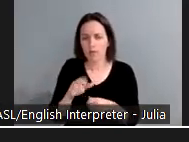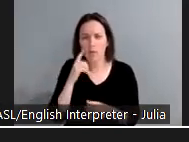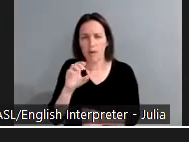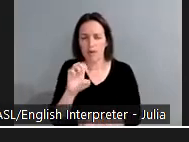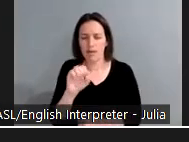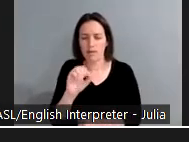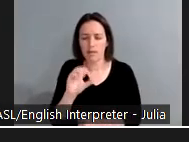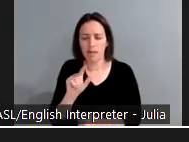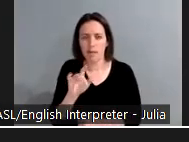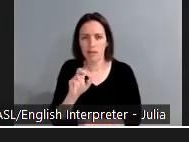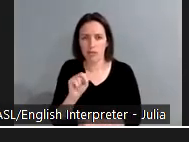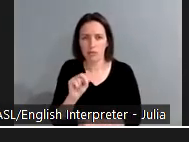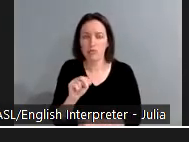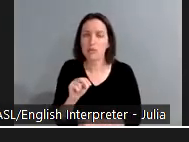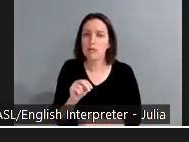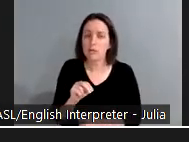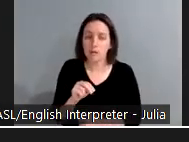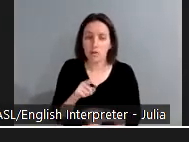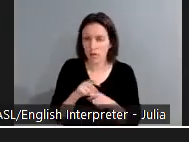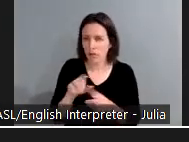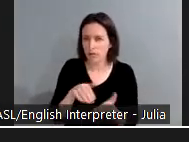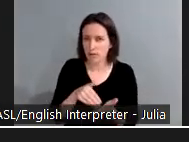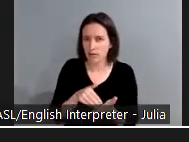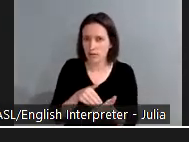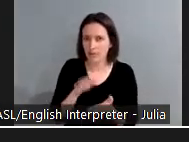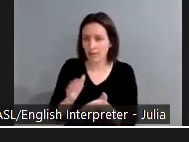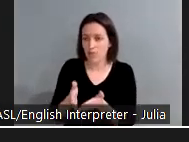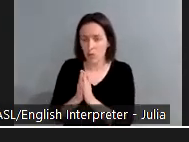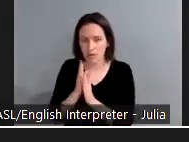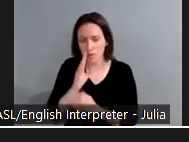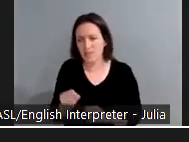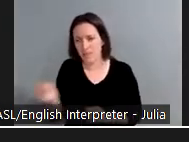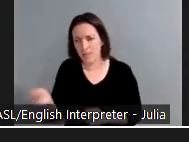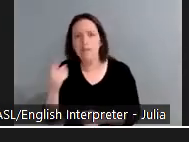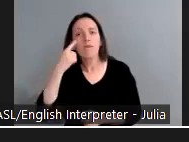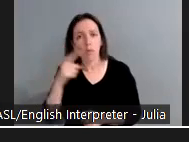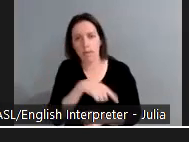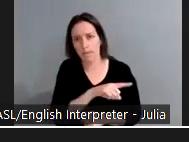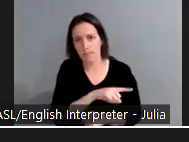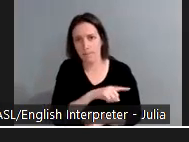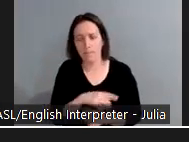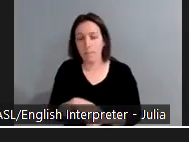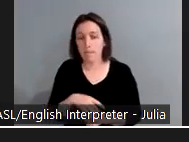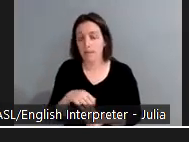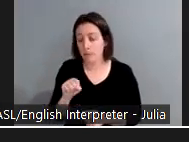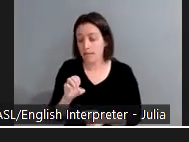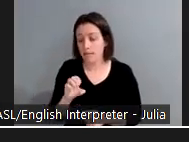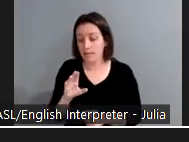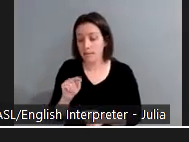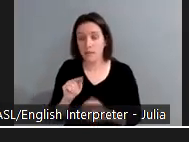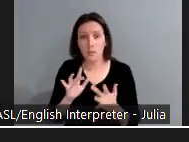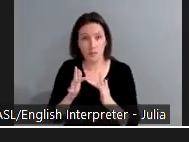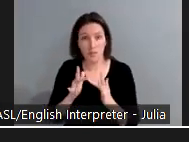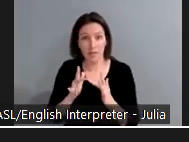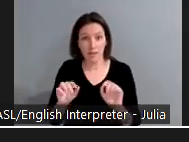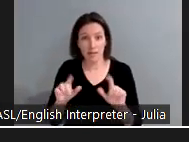their request will be submitted on their behalf. The Summer EBT website will also be another resource